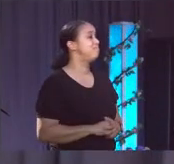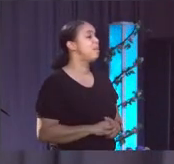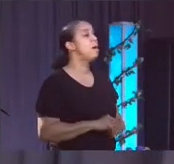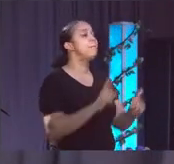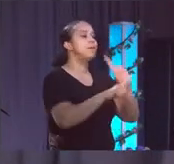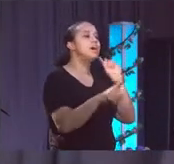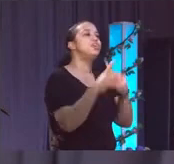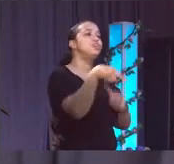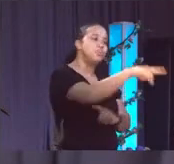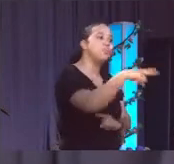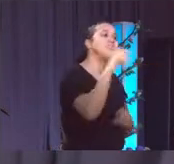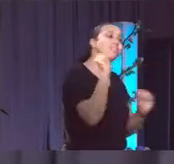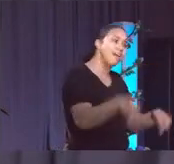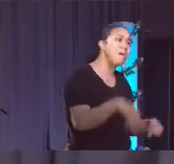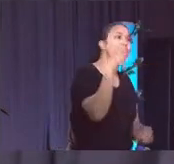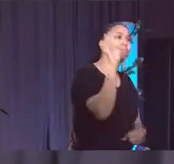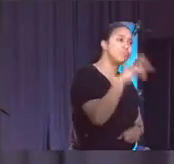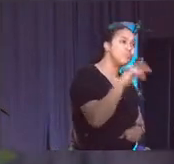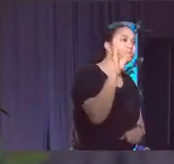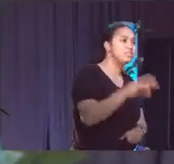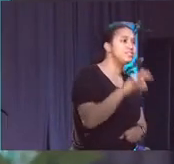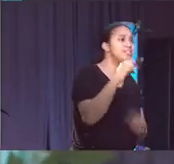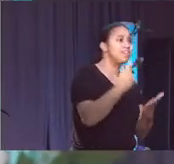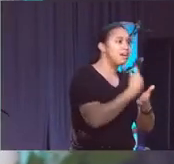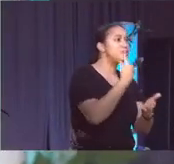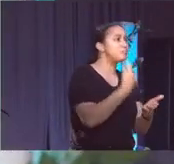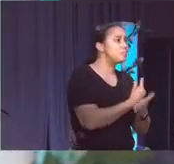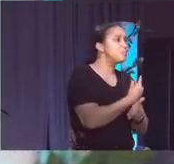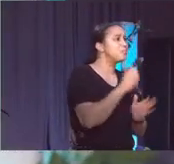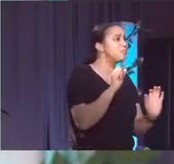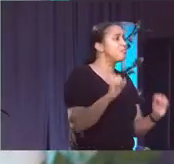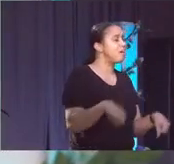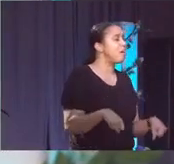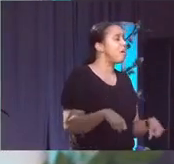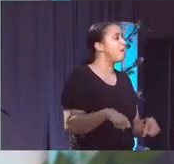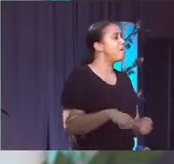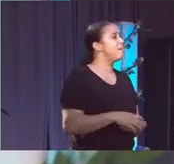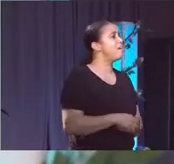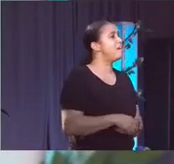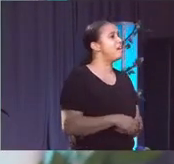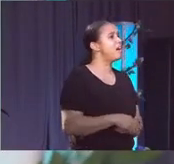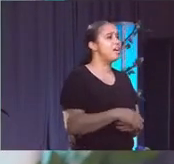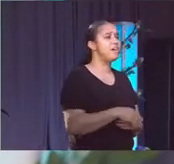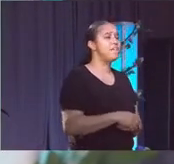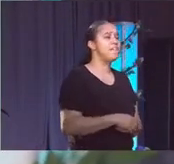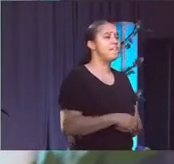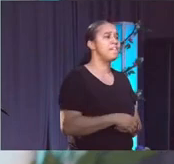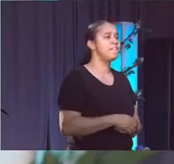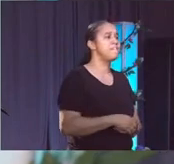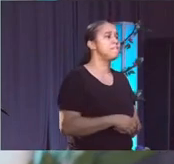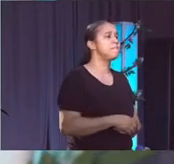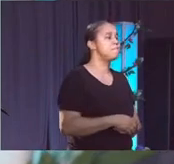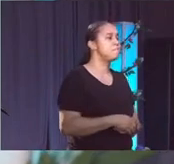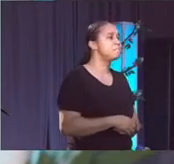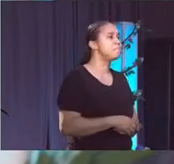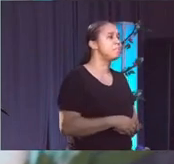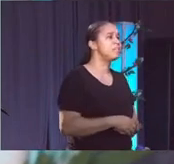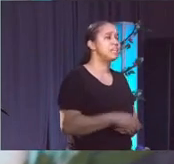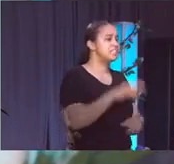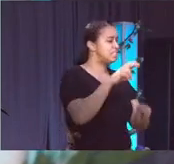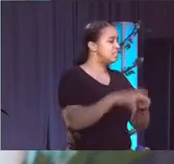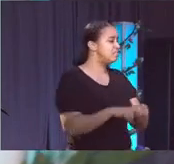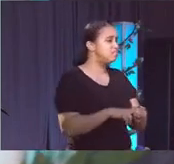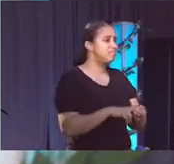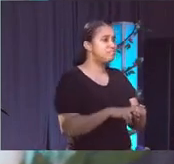But you can preach the gospel of good news sitting